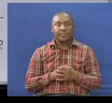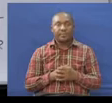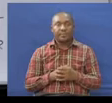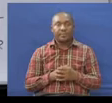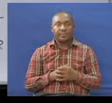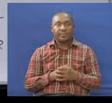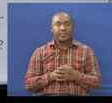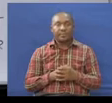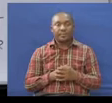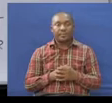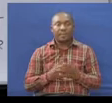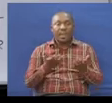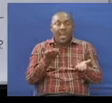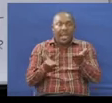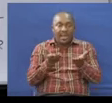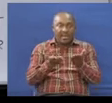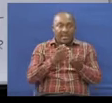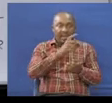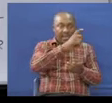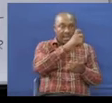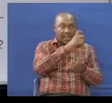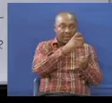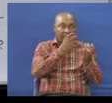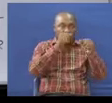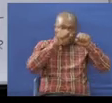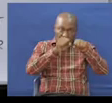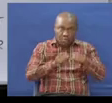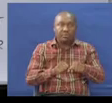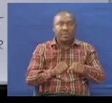that is, either x should be equal to 0